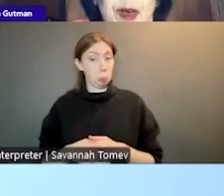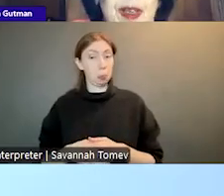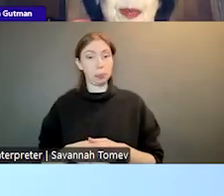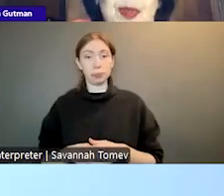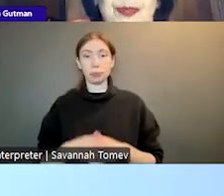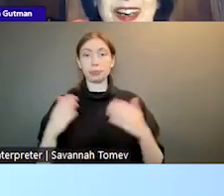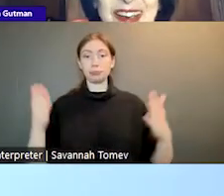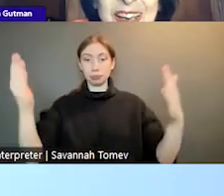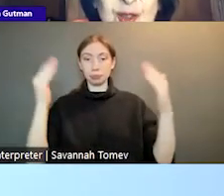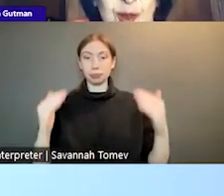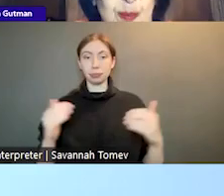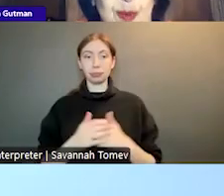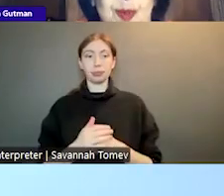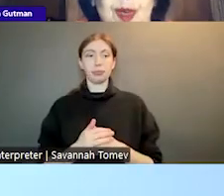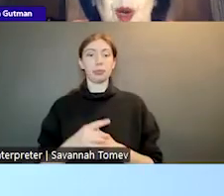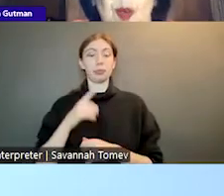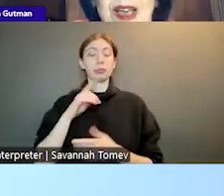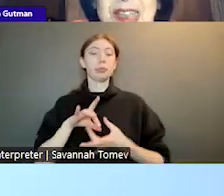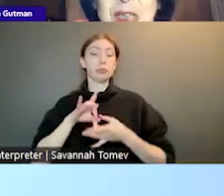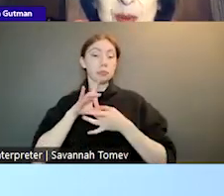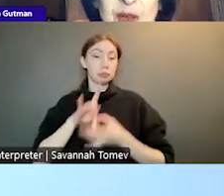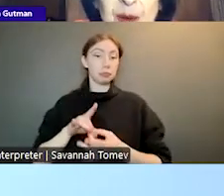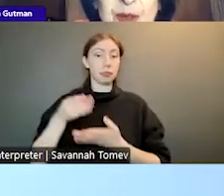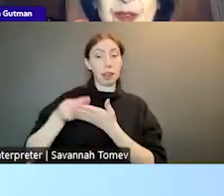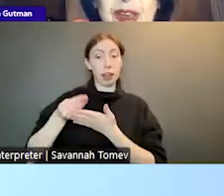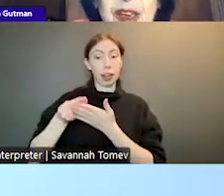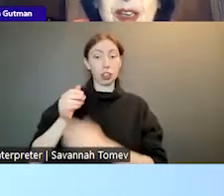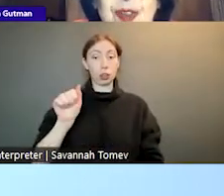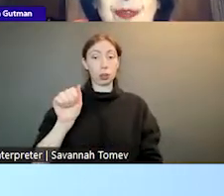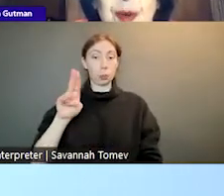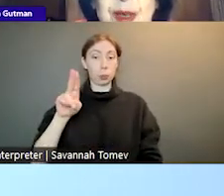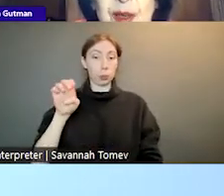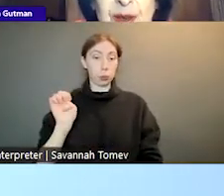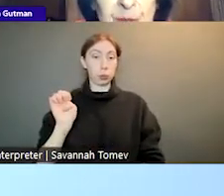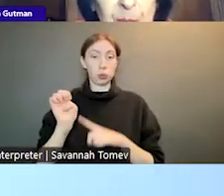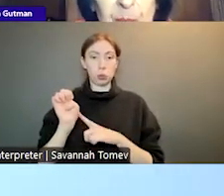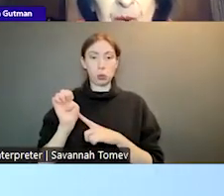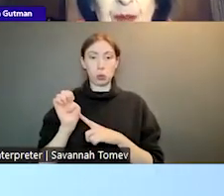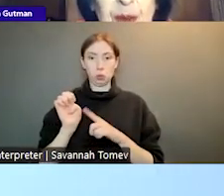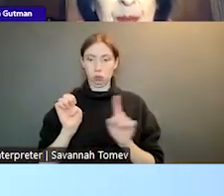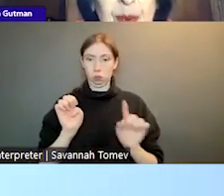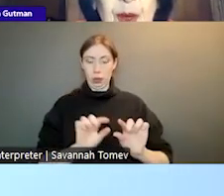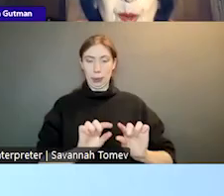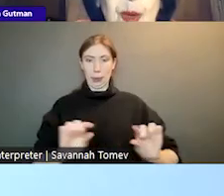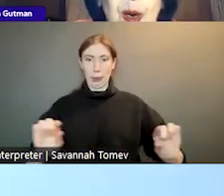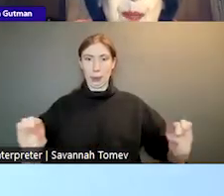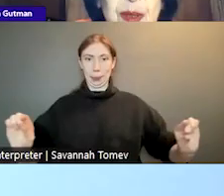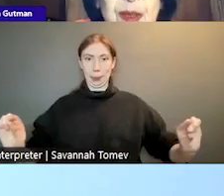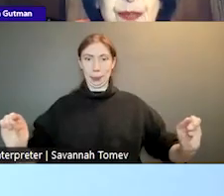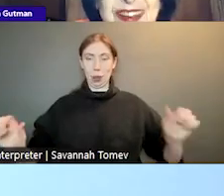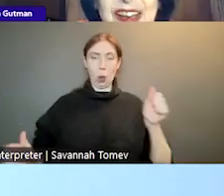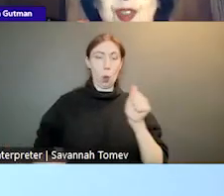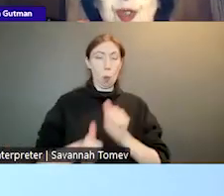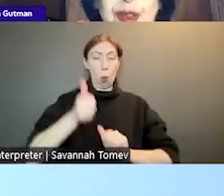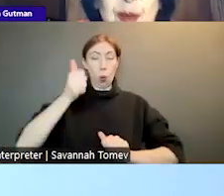And when it comes to financial abuse, what leaps out is the very large number of people who are